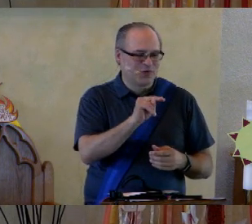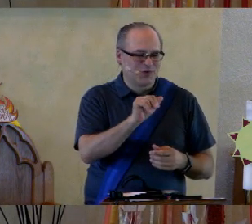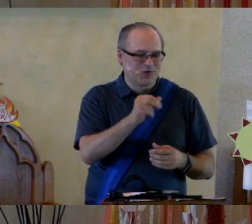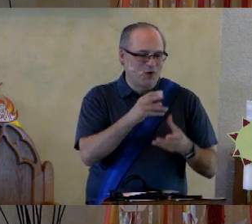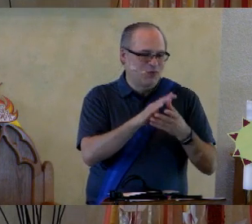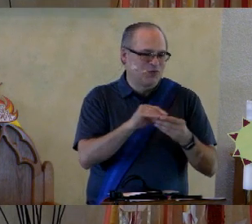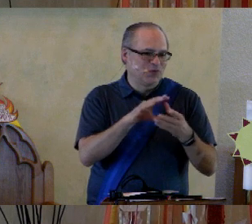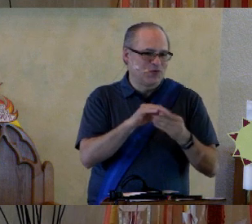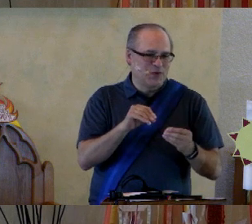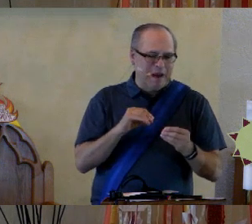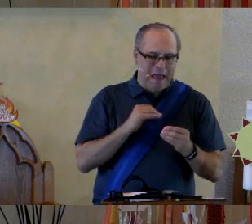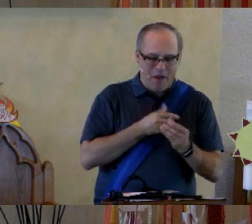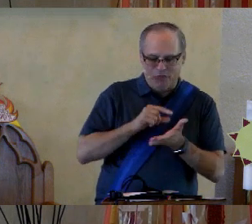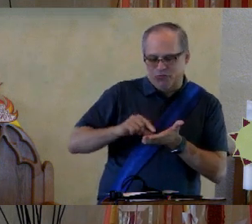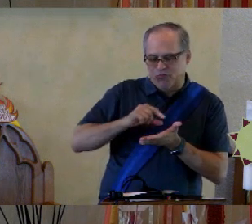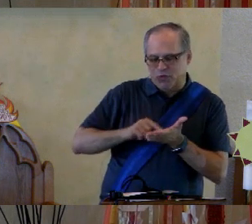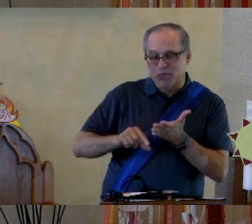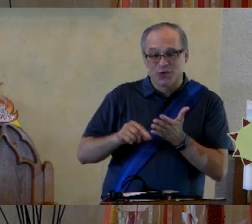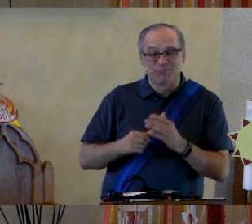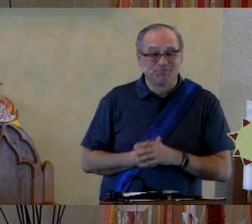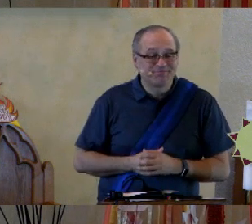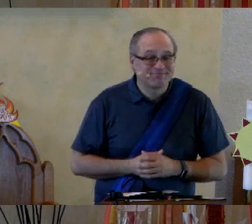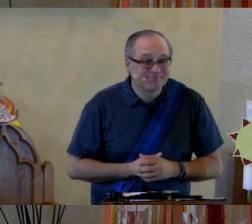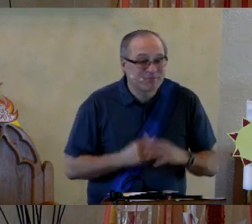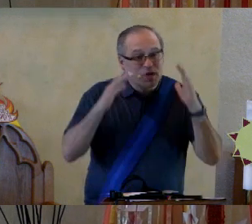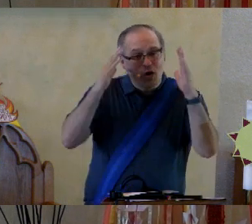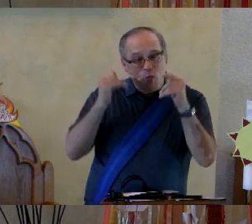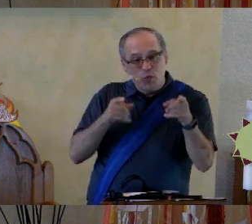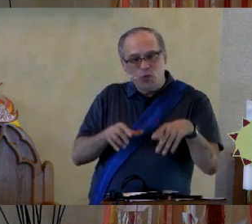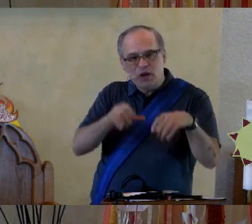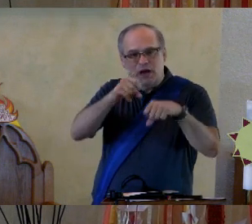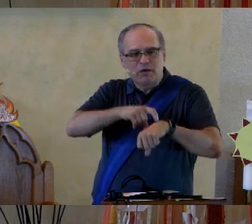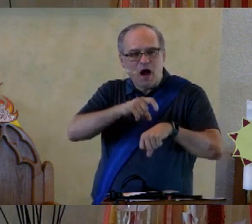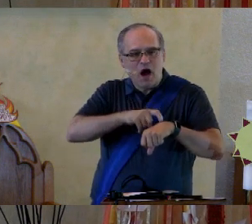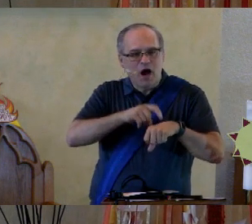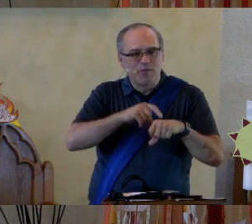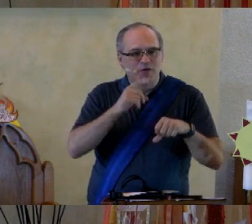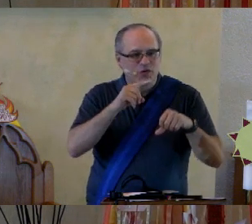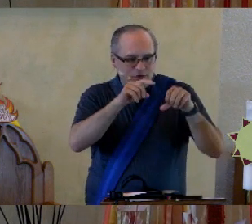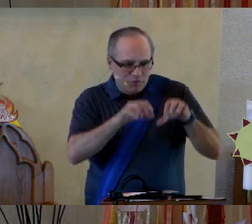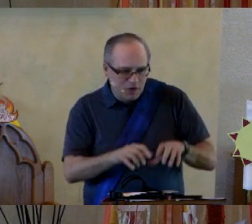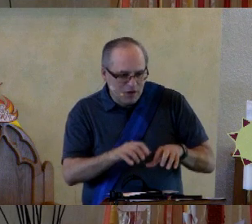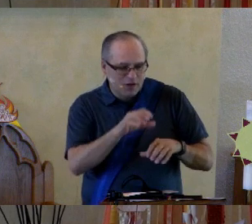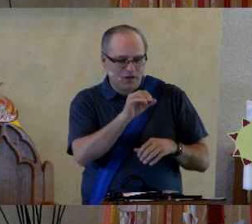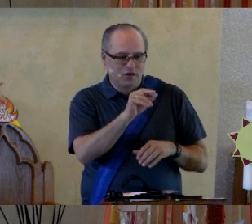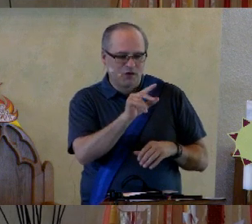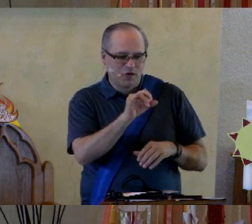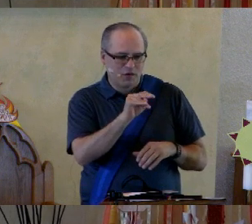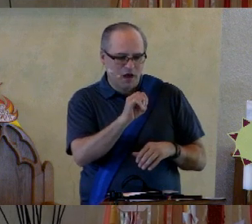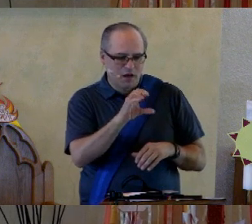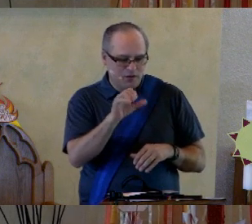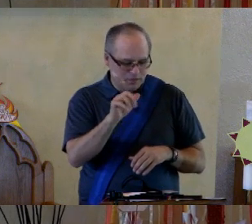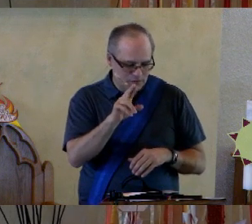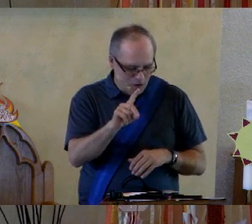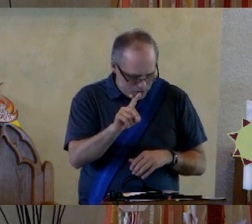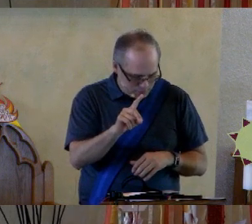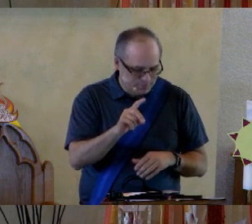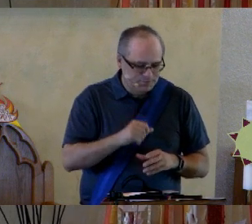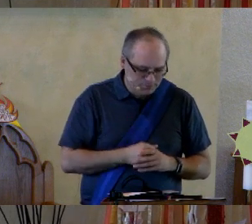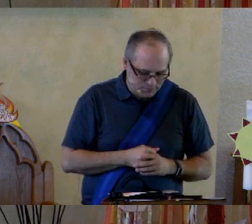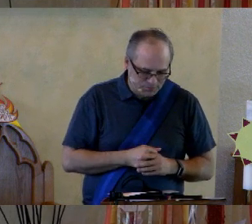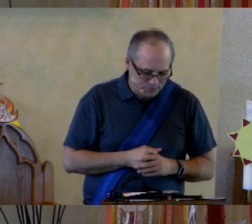I hope that you will take some time and fill out the online cards that you'll find on our website. That's where